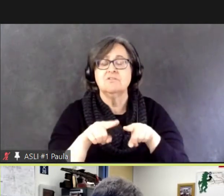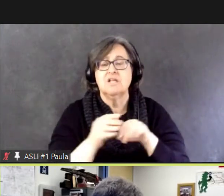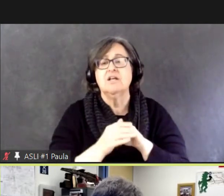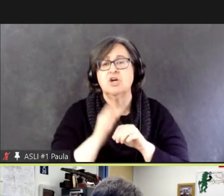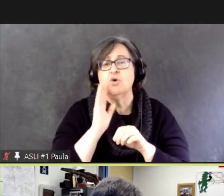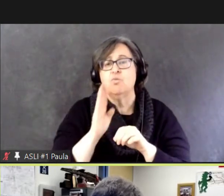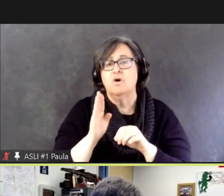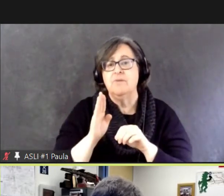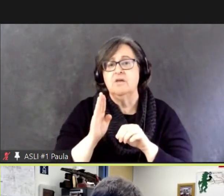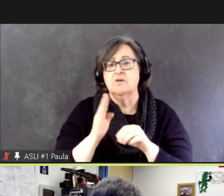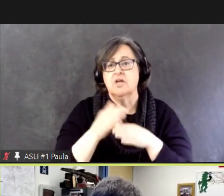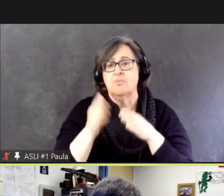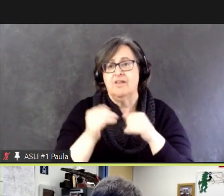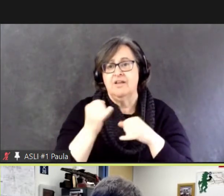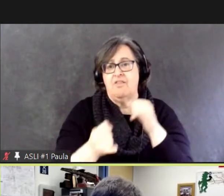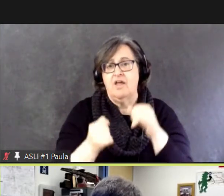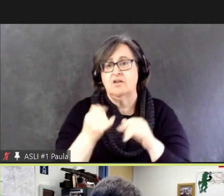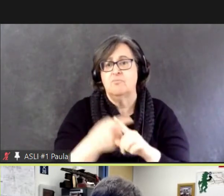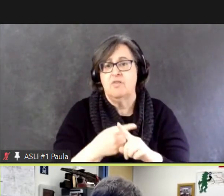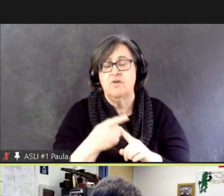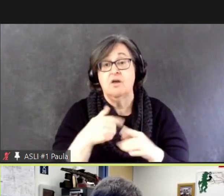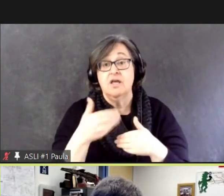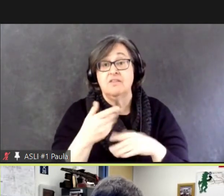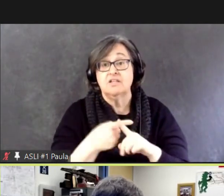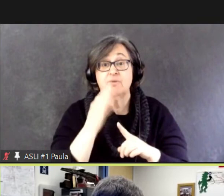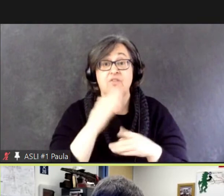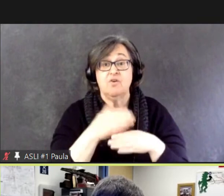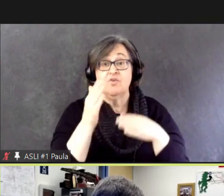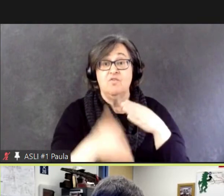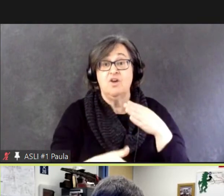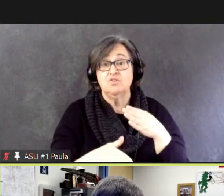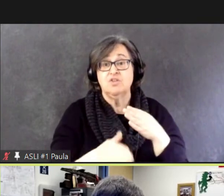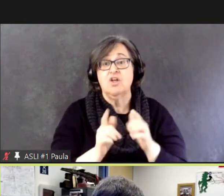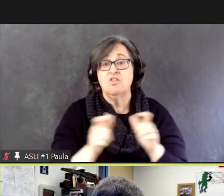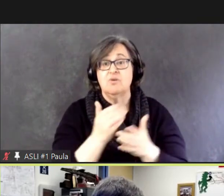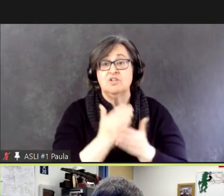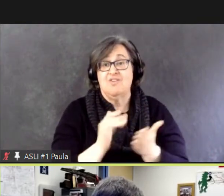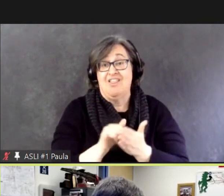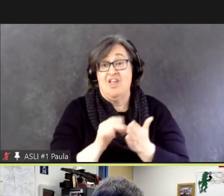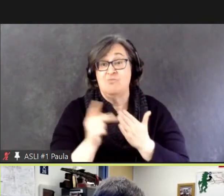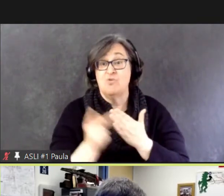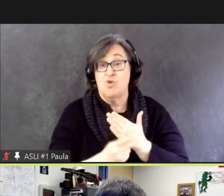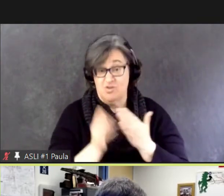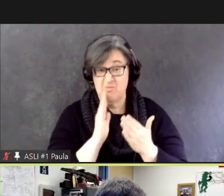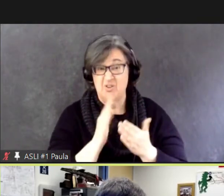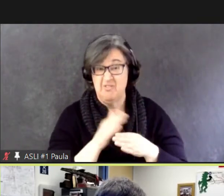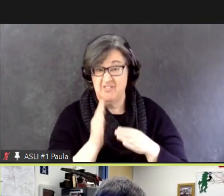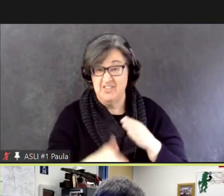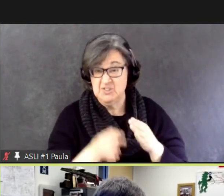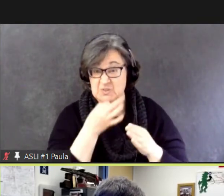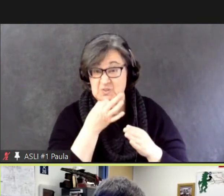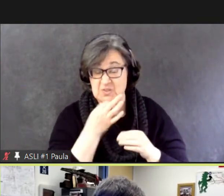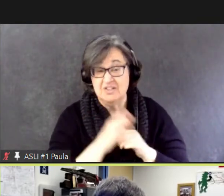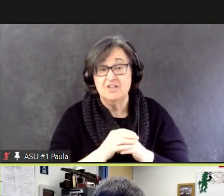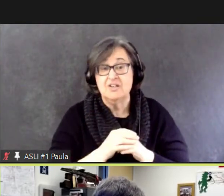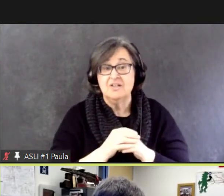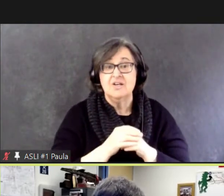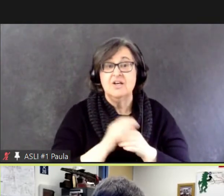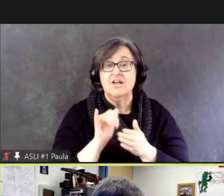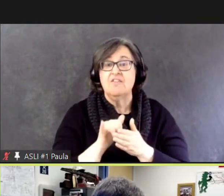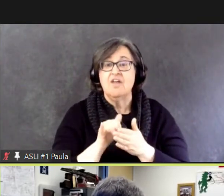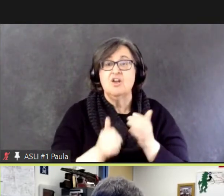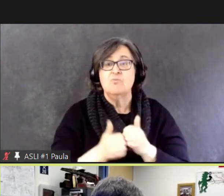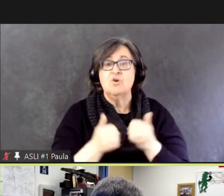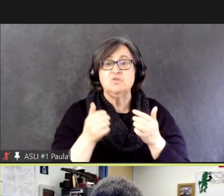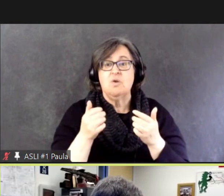month. So as of next month, we'll be wrapping up kind of the major portions of this program. This was mostly done with